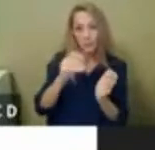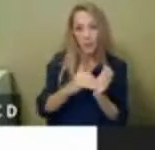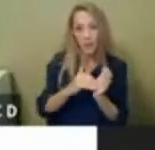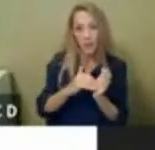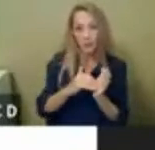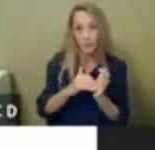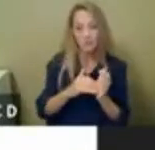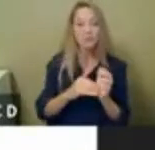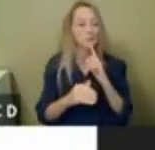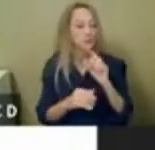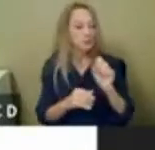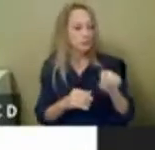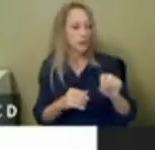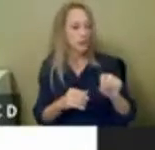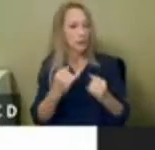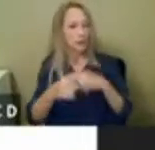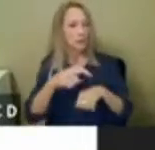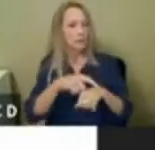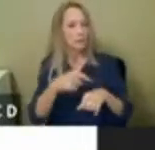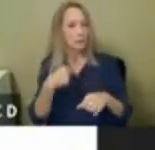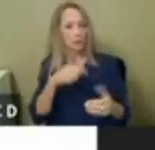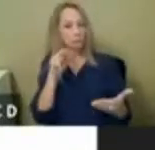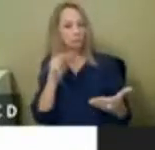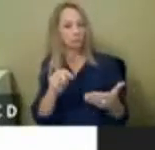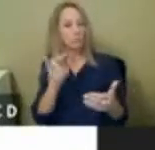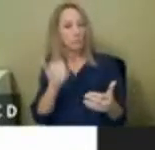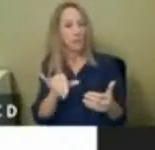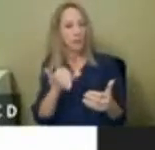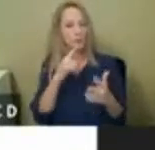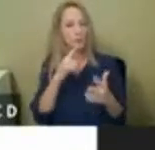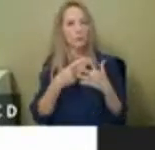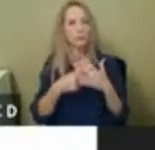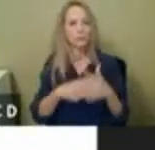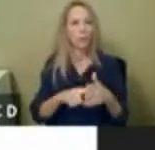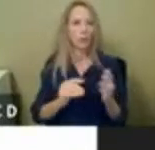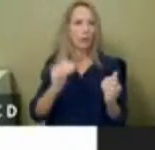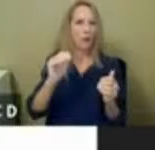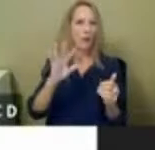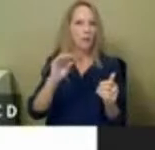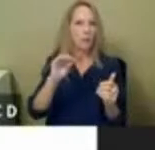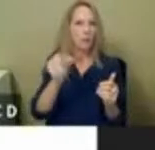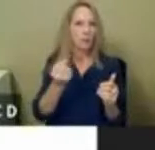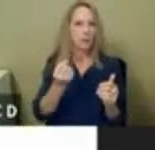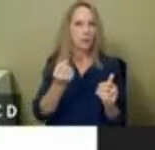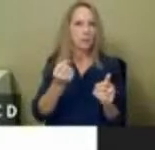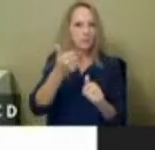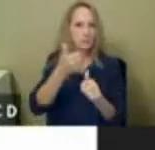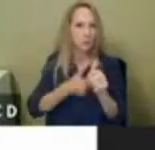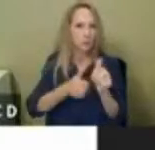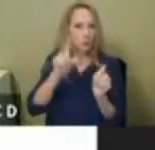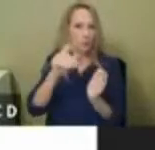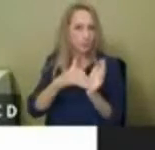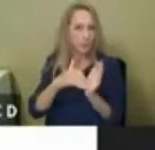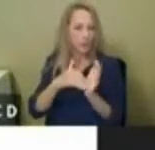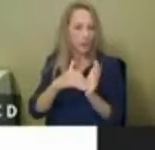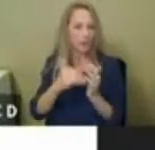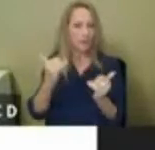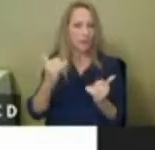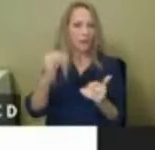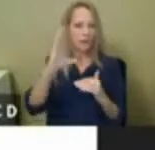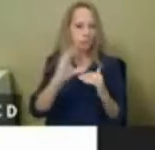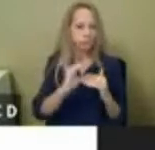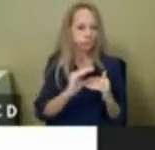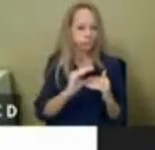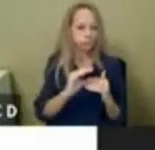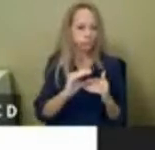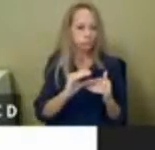is the last time we looked at it, it had started in the high 40s per 1,000 and had slowly dropped to I believe it was the